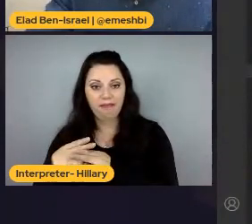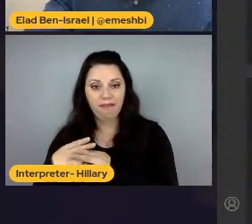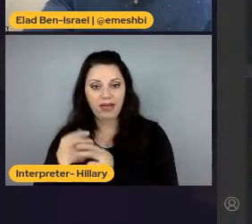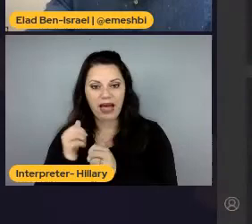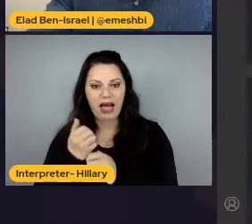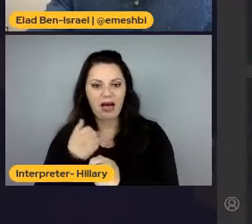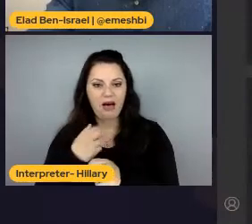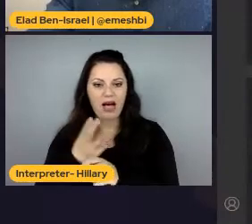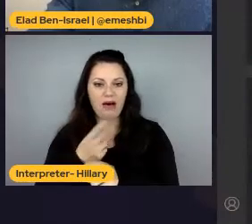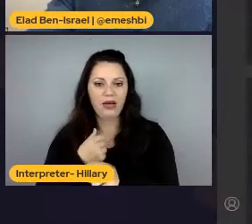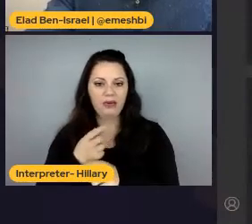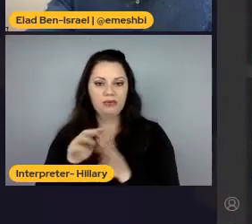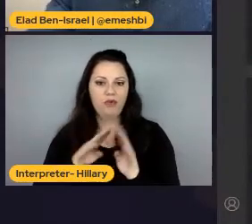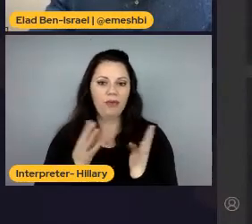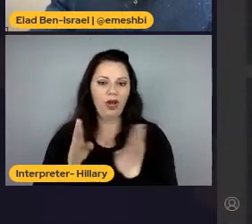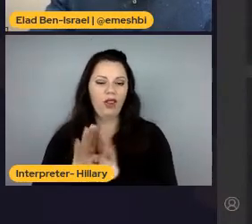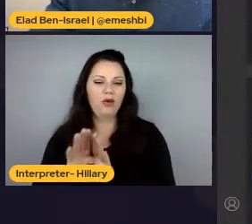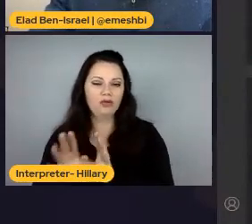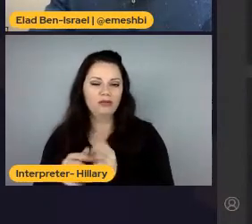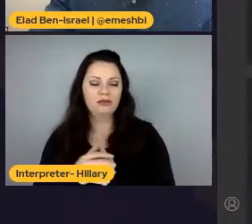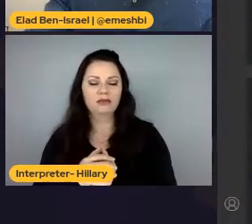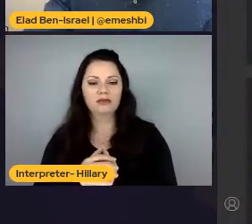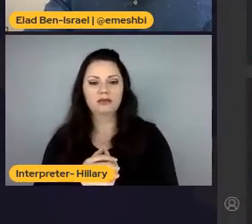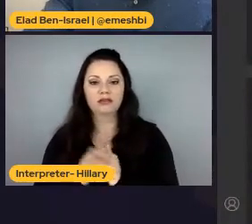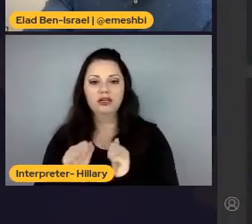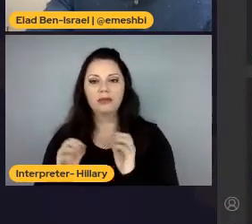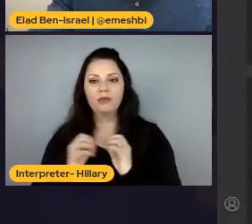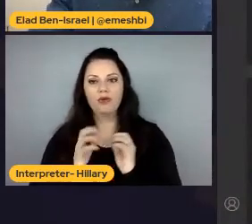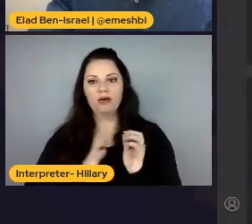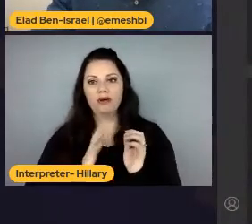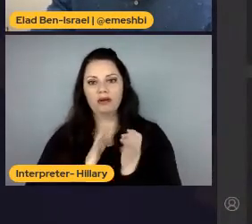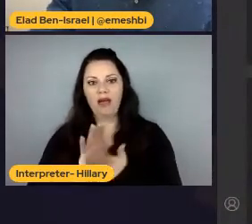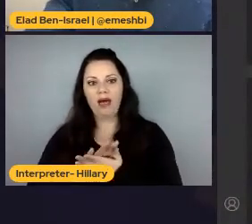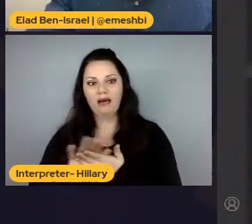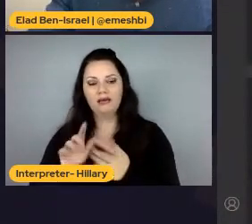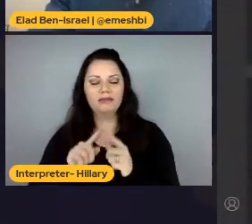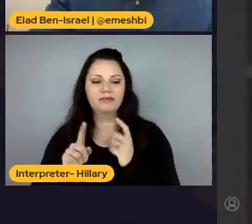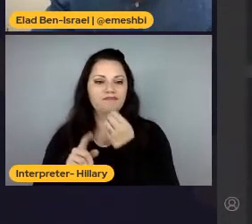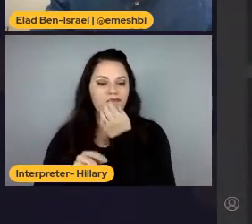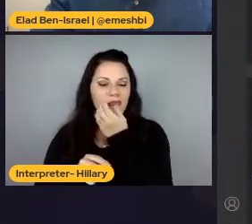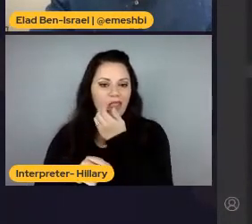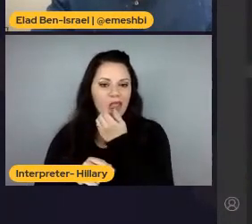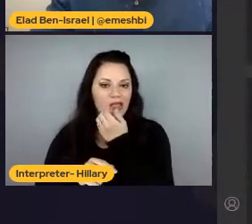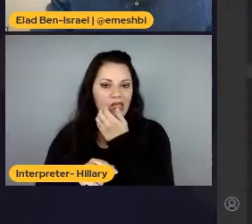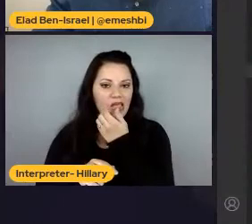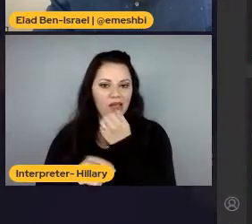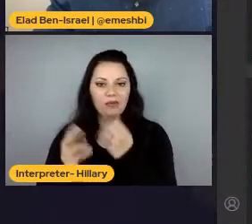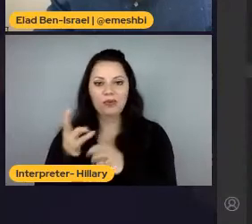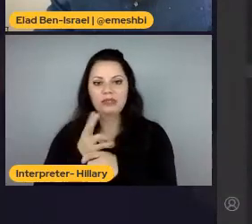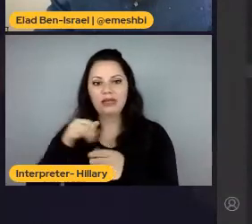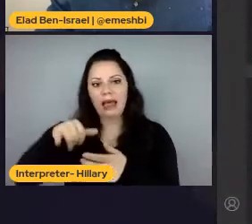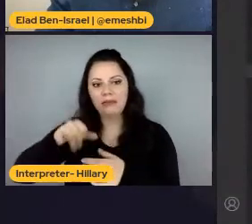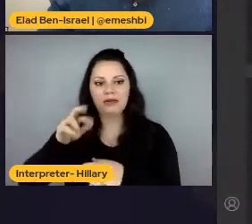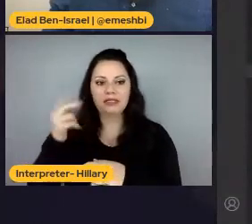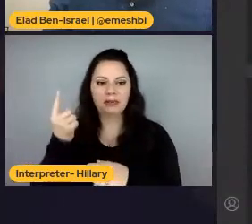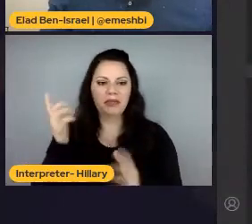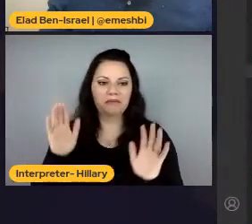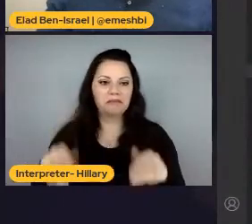thing. And I know that it's not as, could be nicer, but I guess with like some lambda or something.